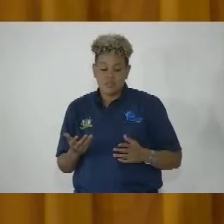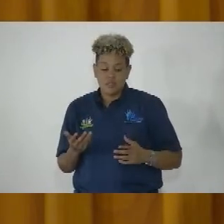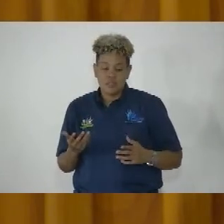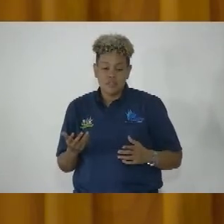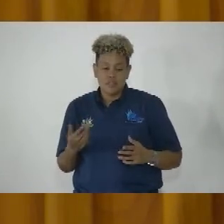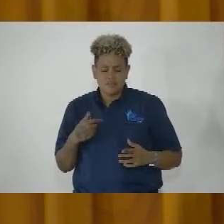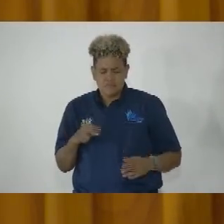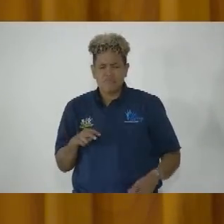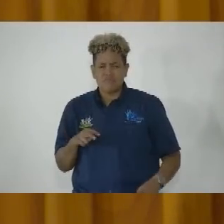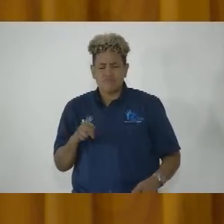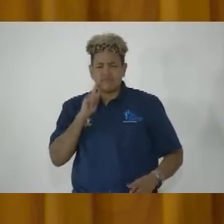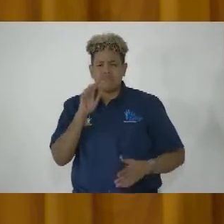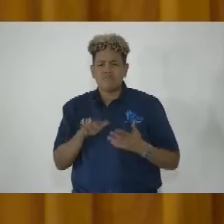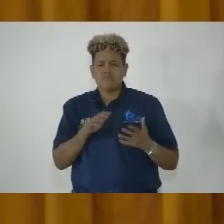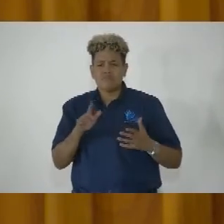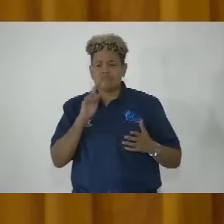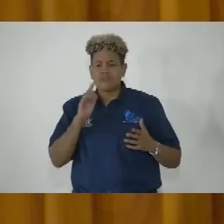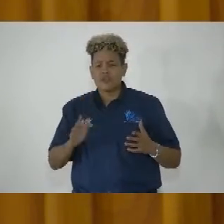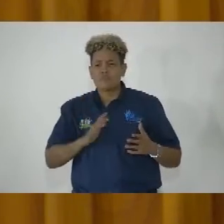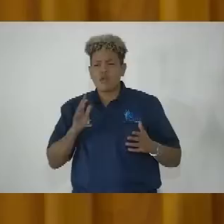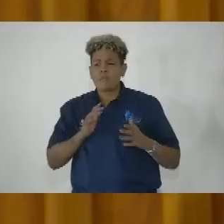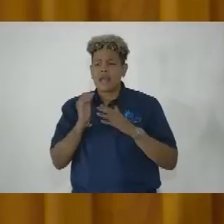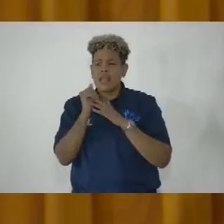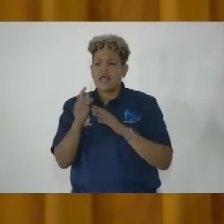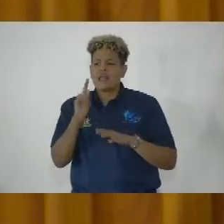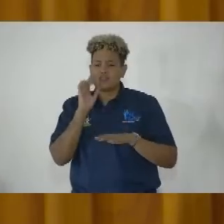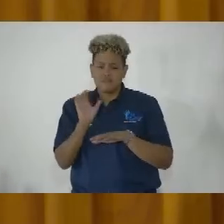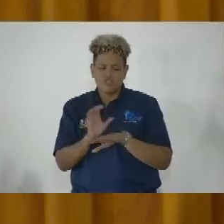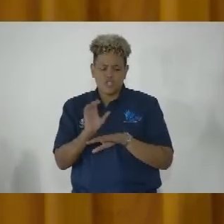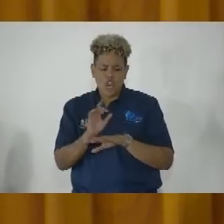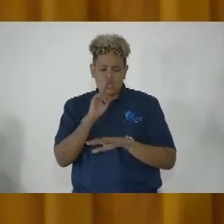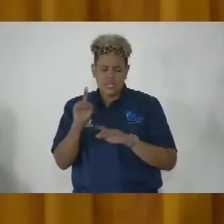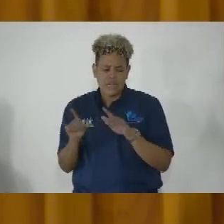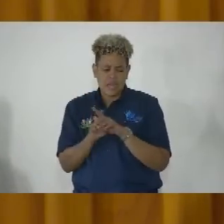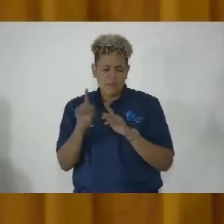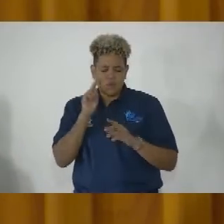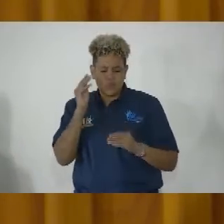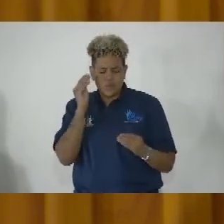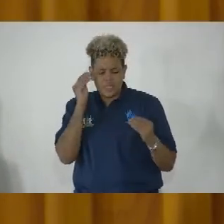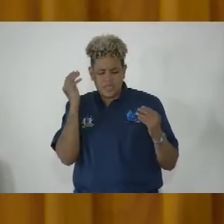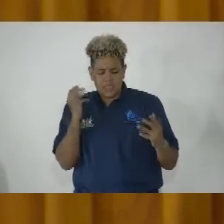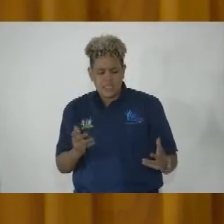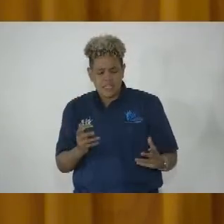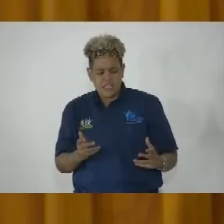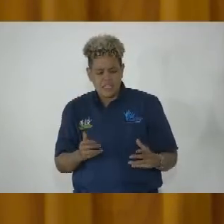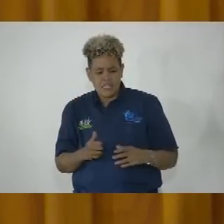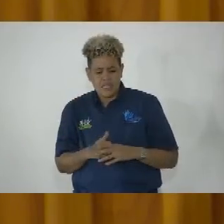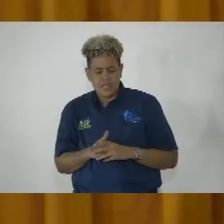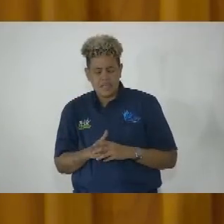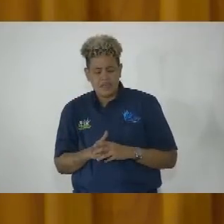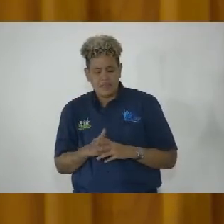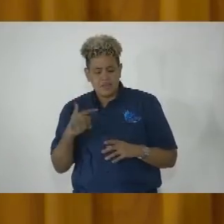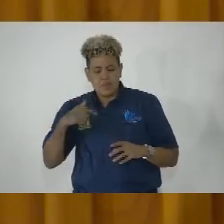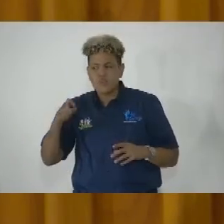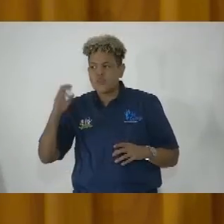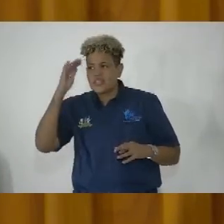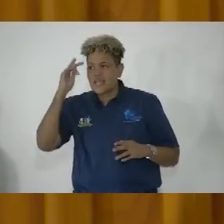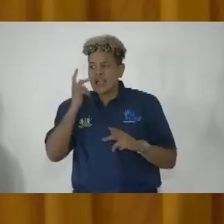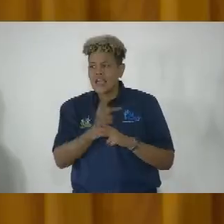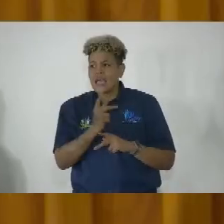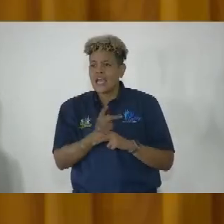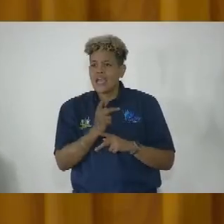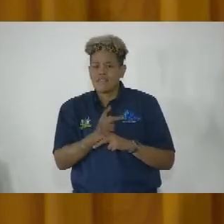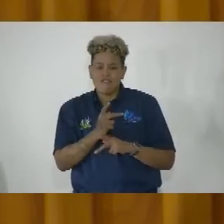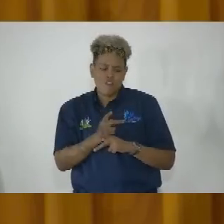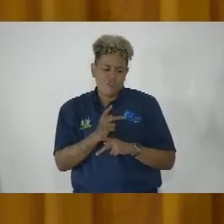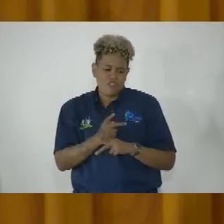befuddlement, prominent leaders of the church came out to say that we should think carefully about